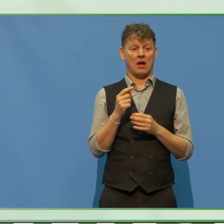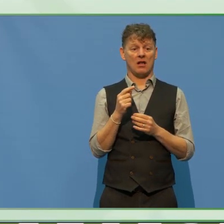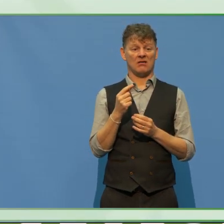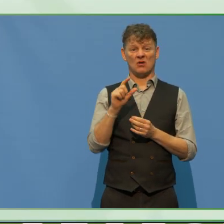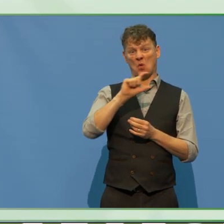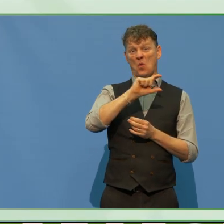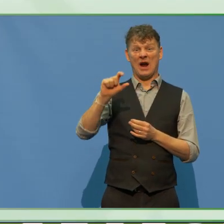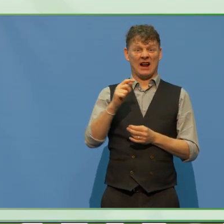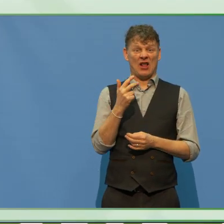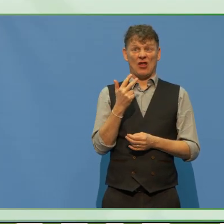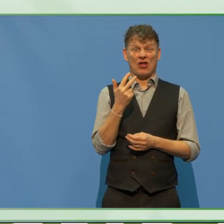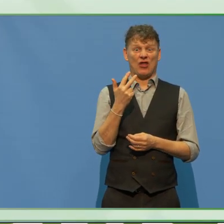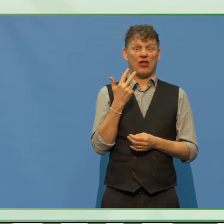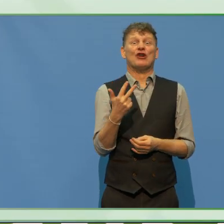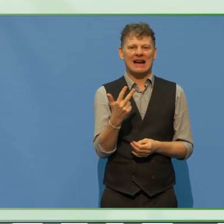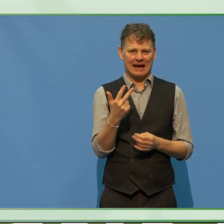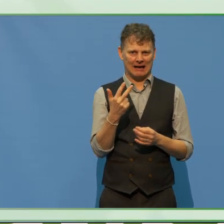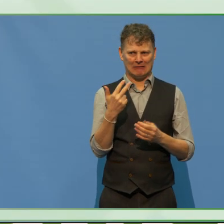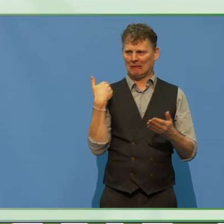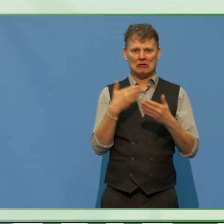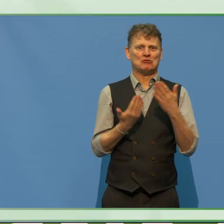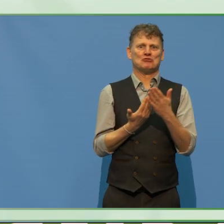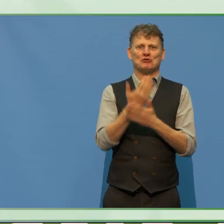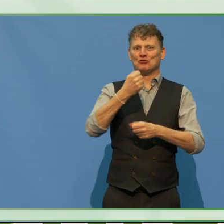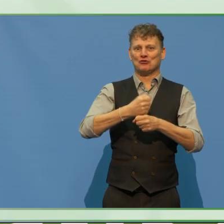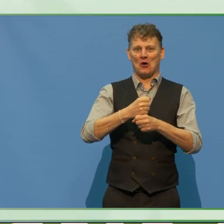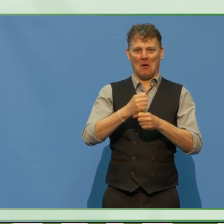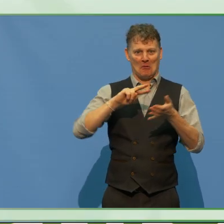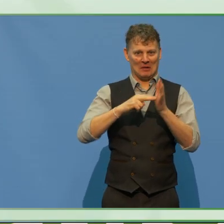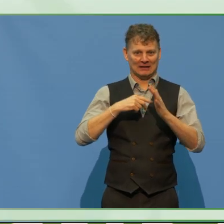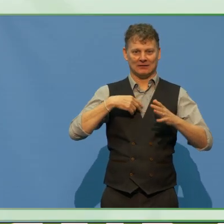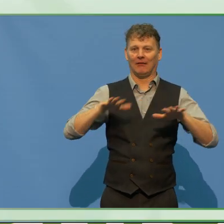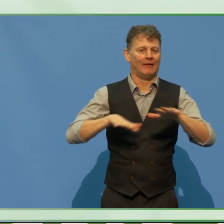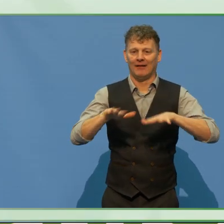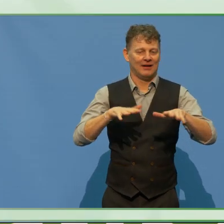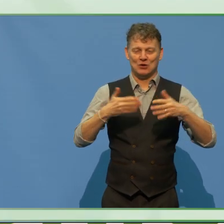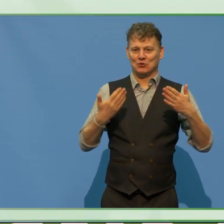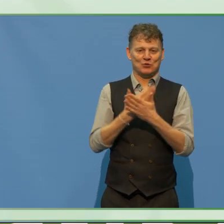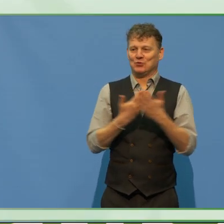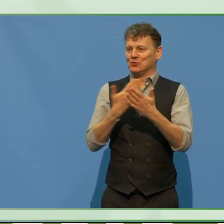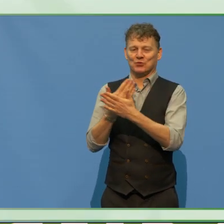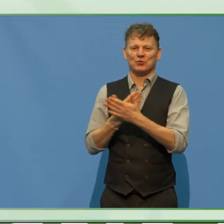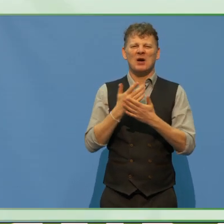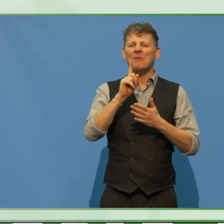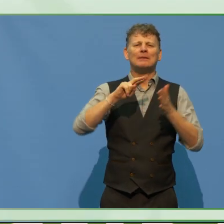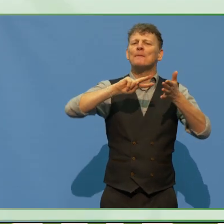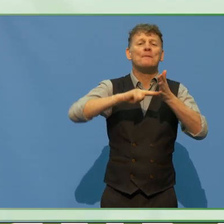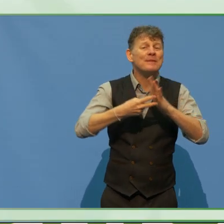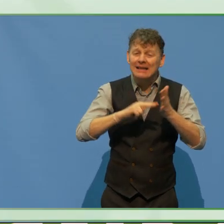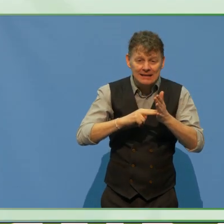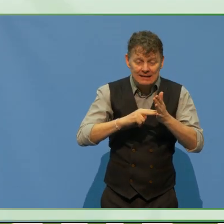which clearly means I know everything and absolutely nothing at this stage. What it means is that I have the